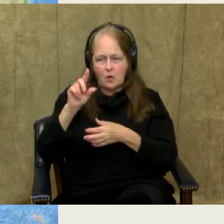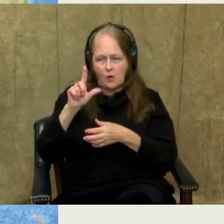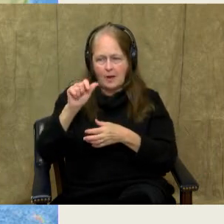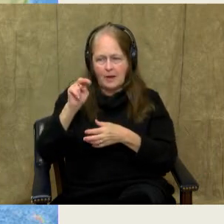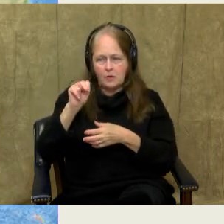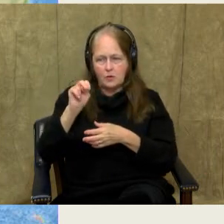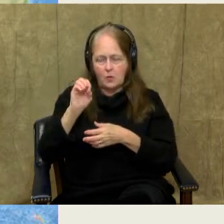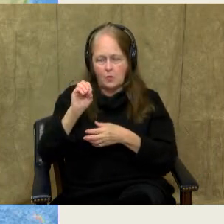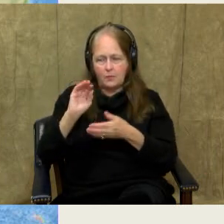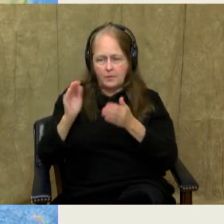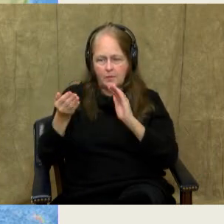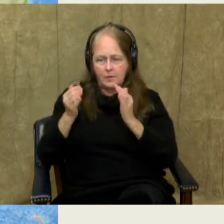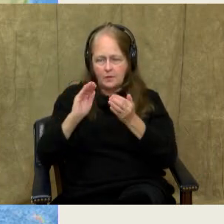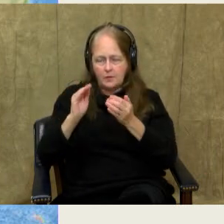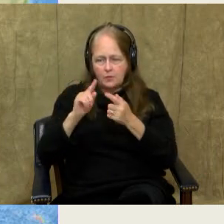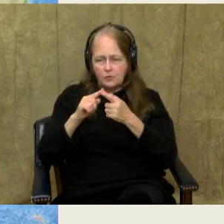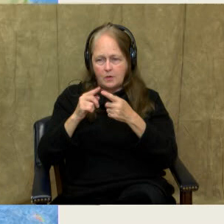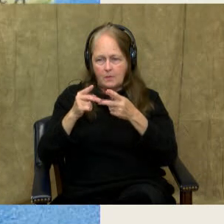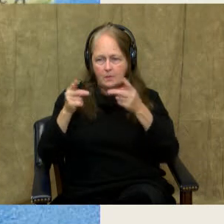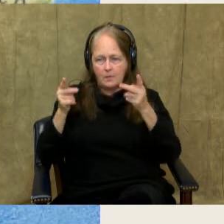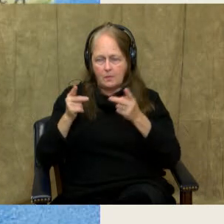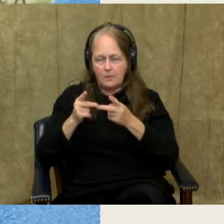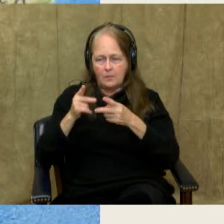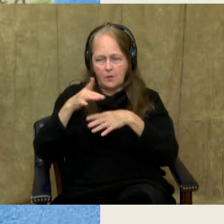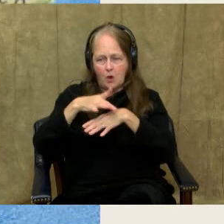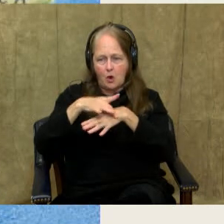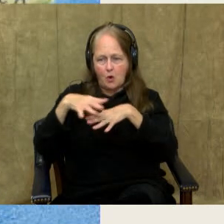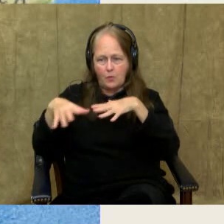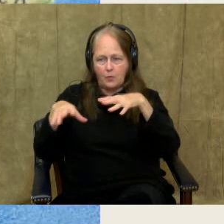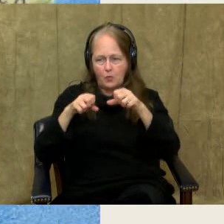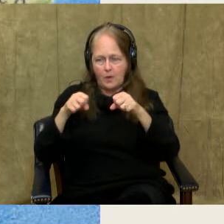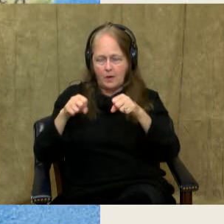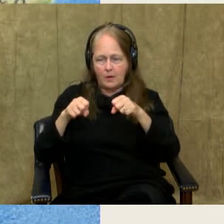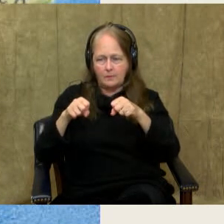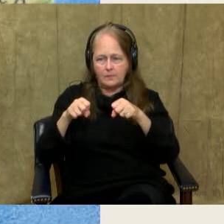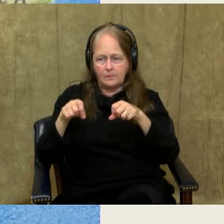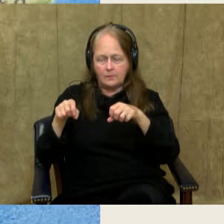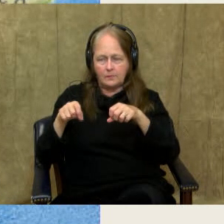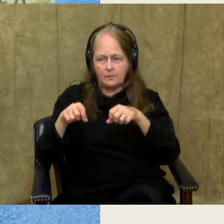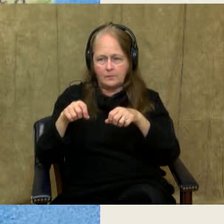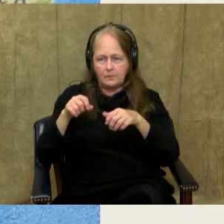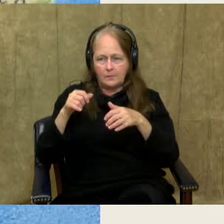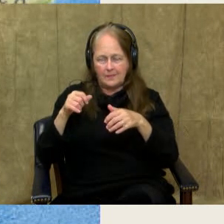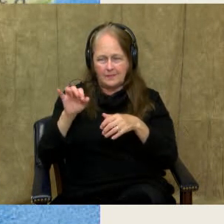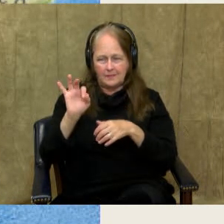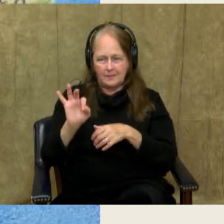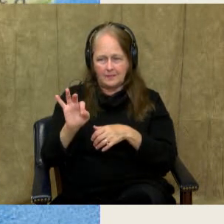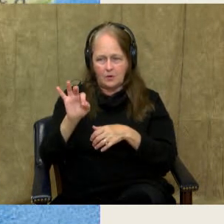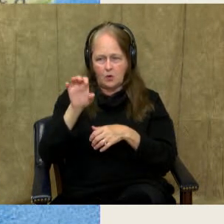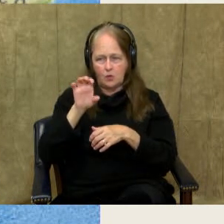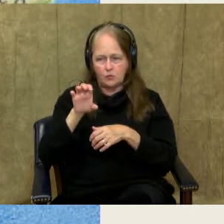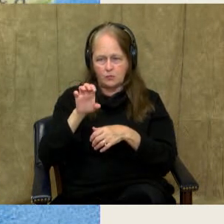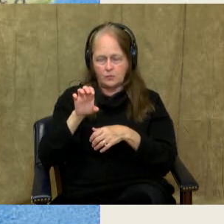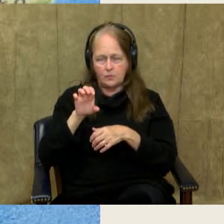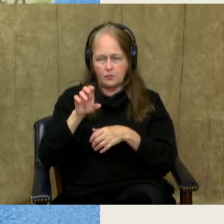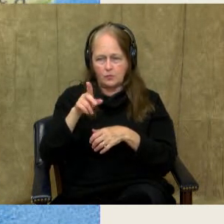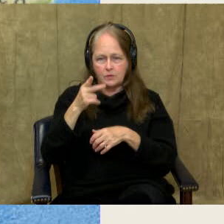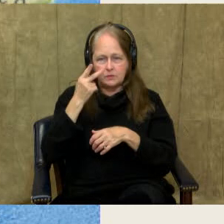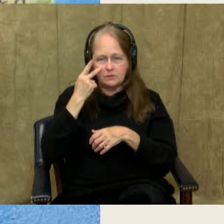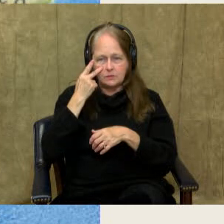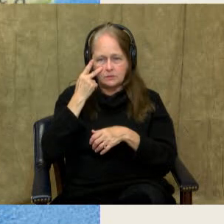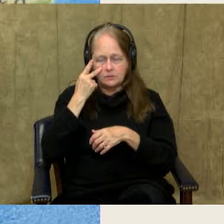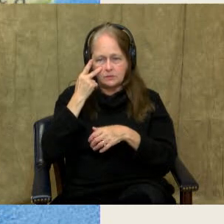and see how that compares to the location of earthquake activities. And these are just earthquakes since 1900. Do you see